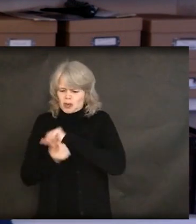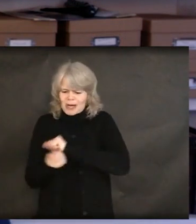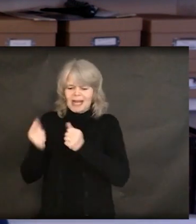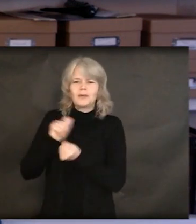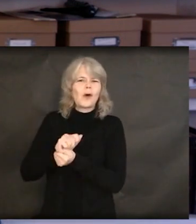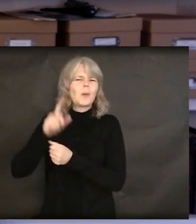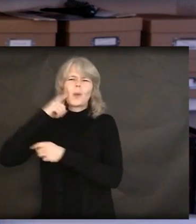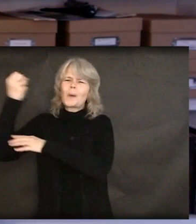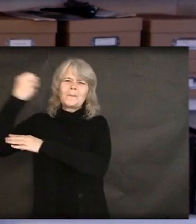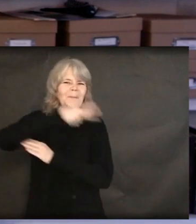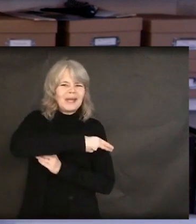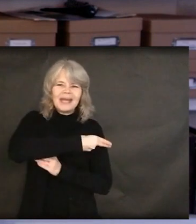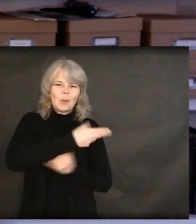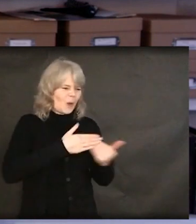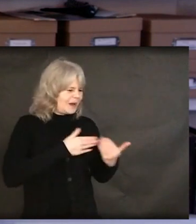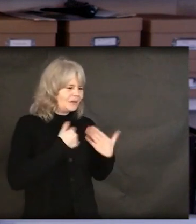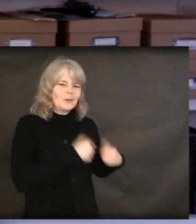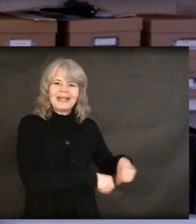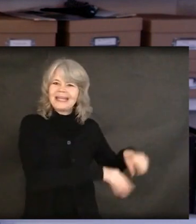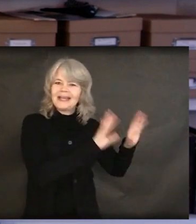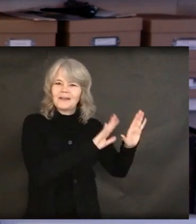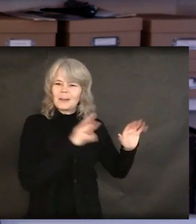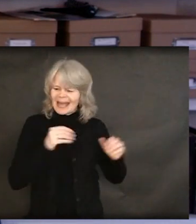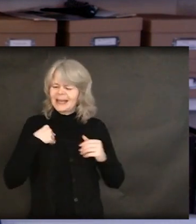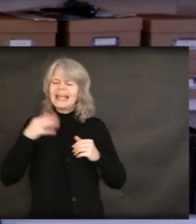that only God's love can make tangible.